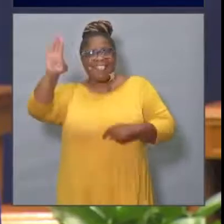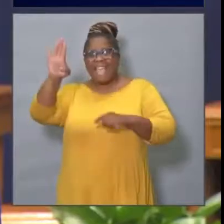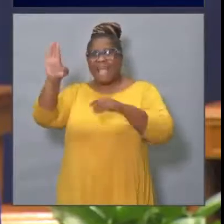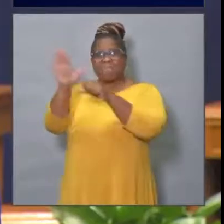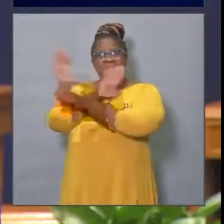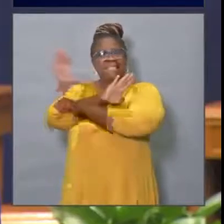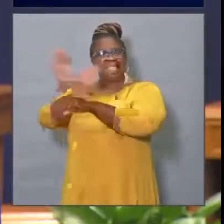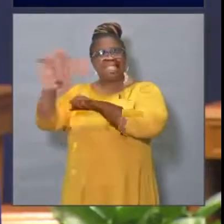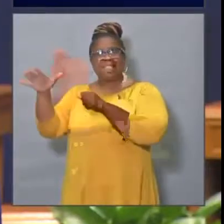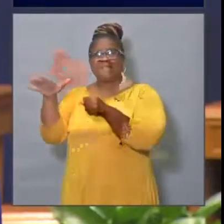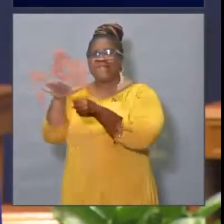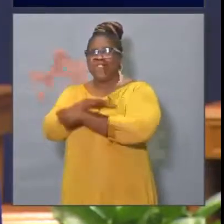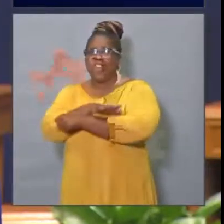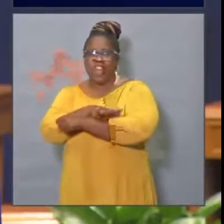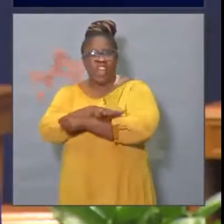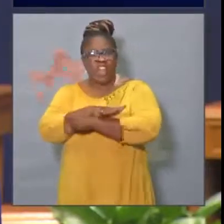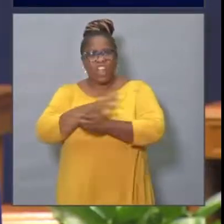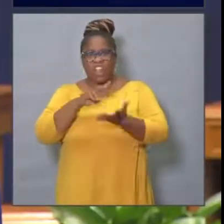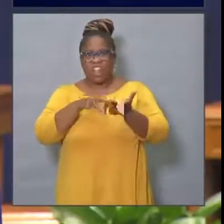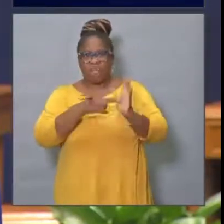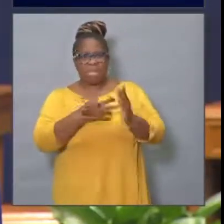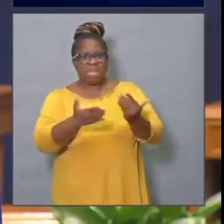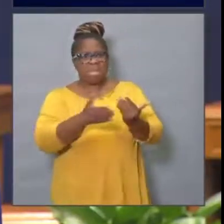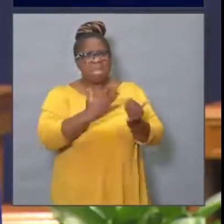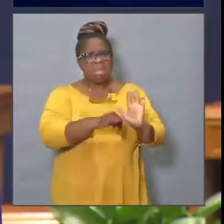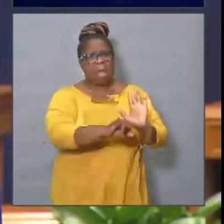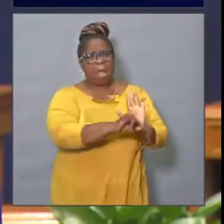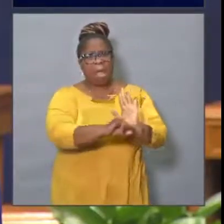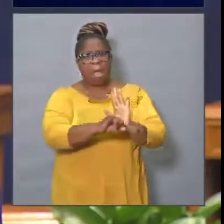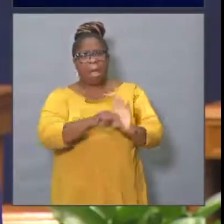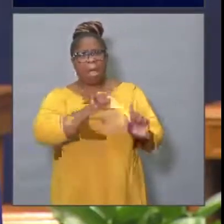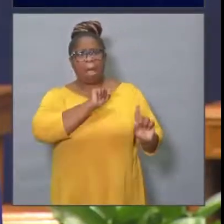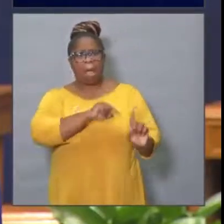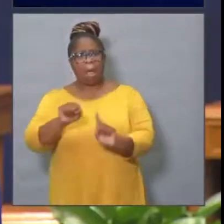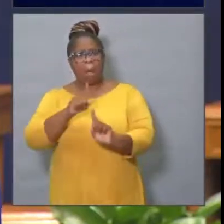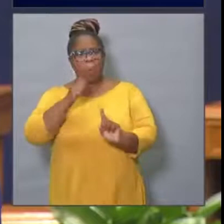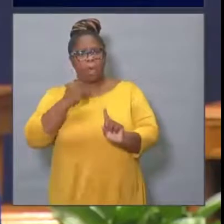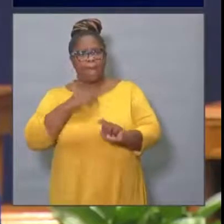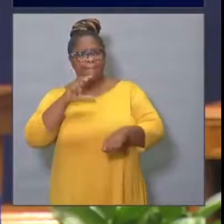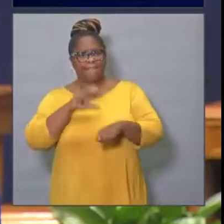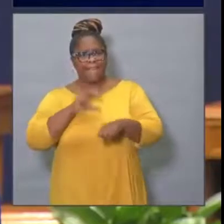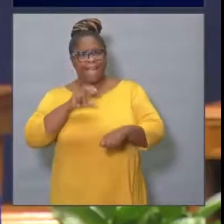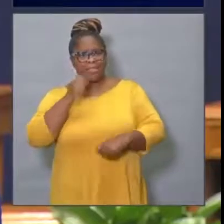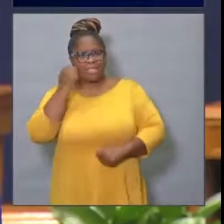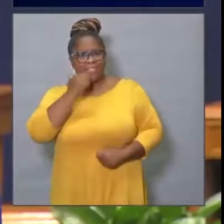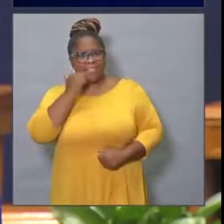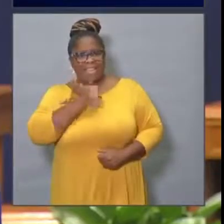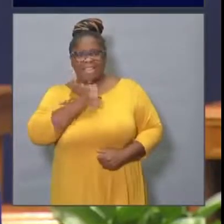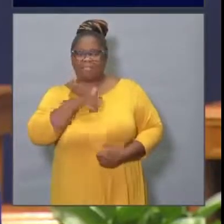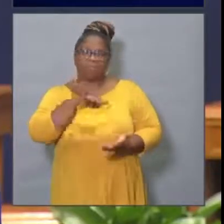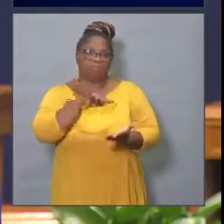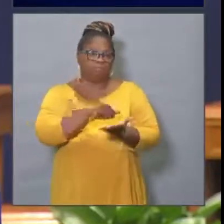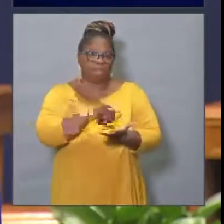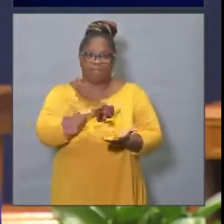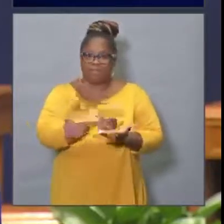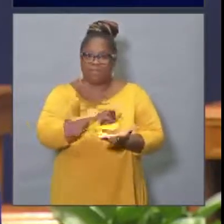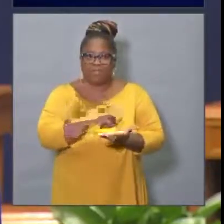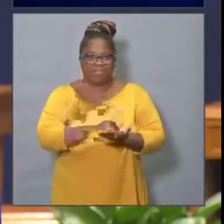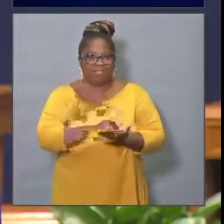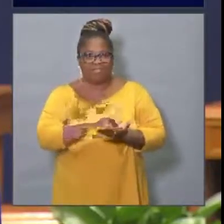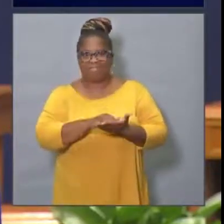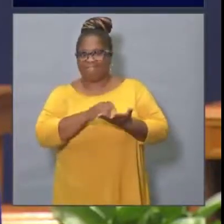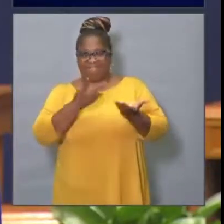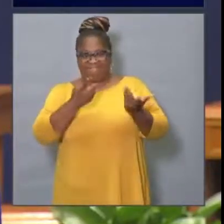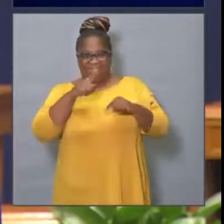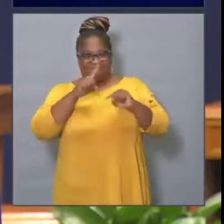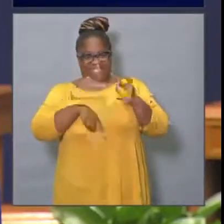on a scale or scope that could allow us to identify everyone who has the virus every day. This is not a sustainable